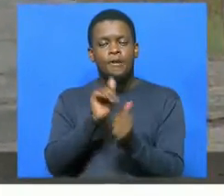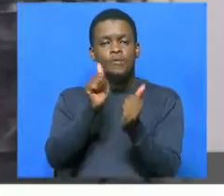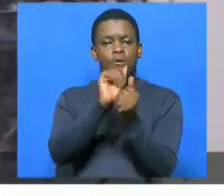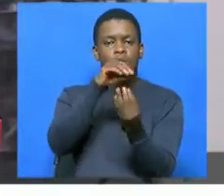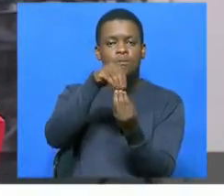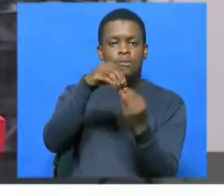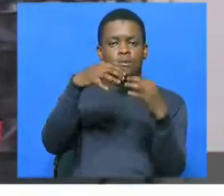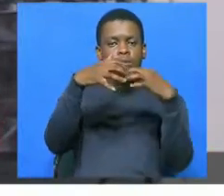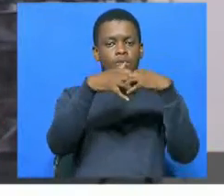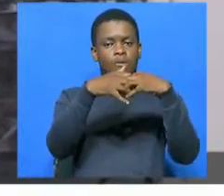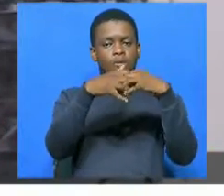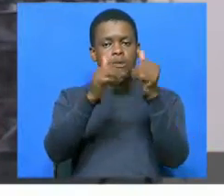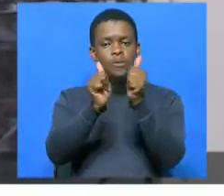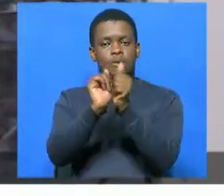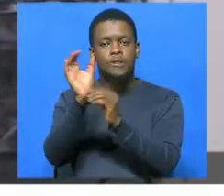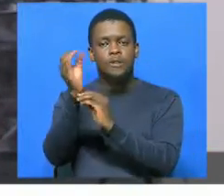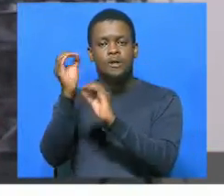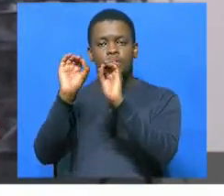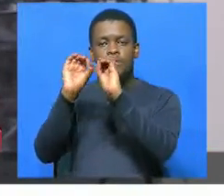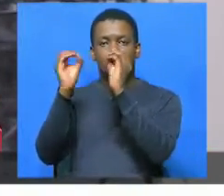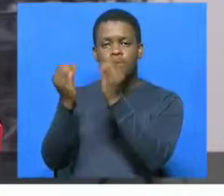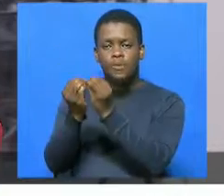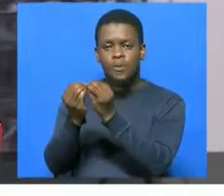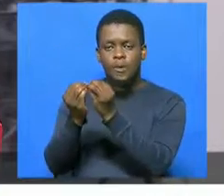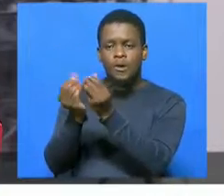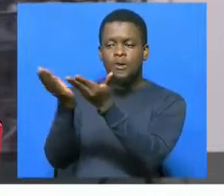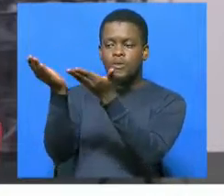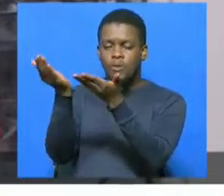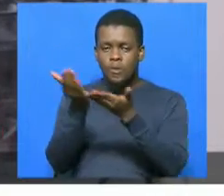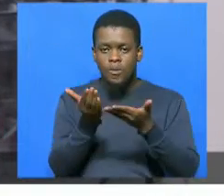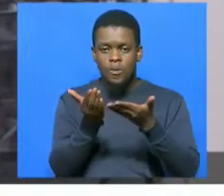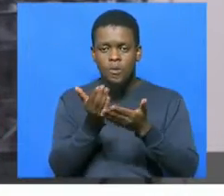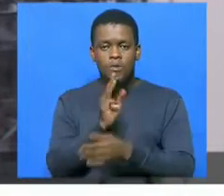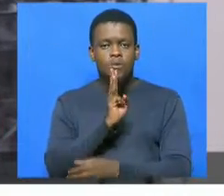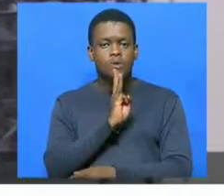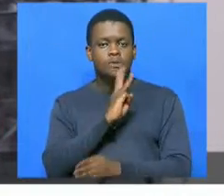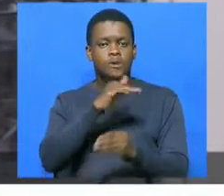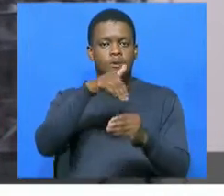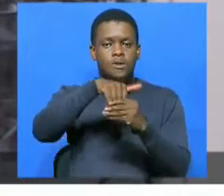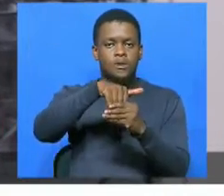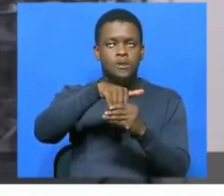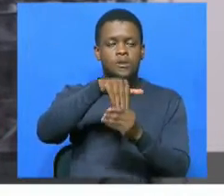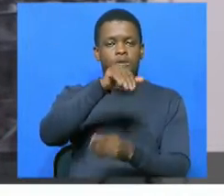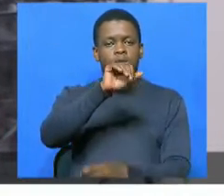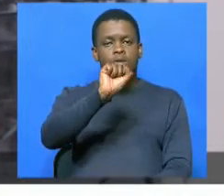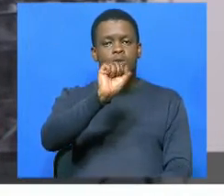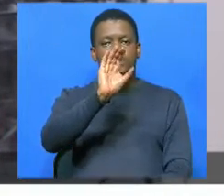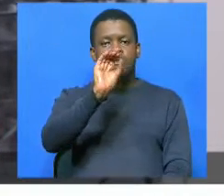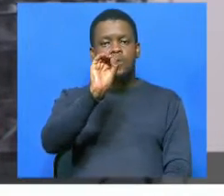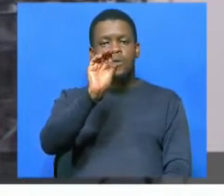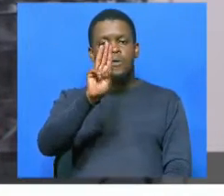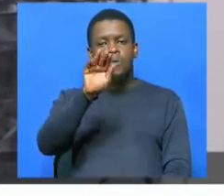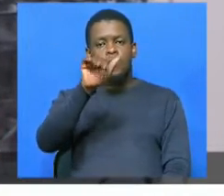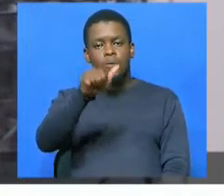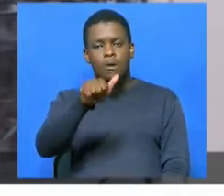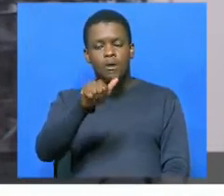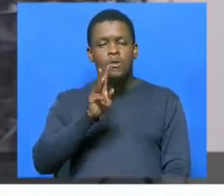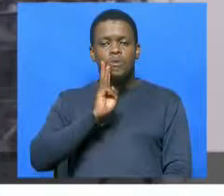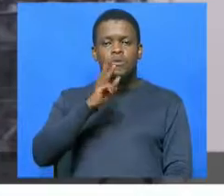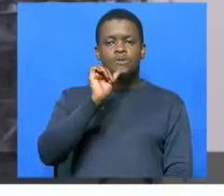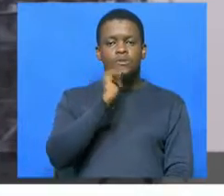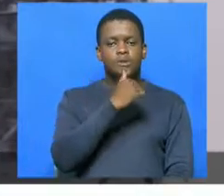other sister organizations, Ritisamiti, Mosoa, and we will be working very hard to